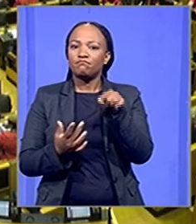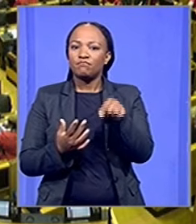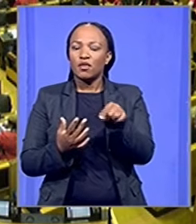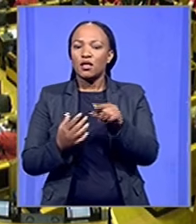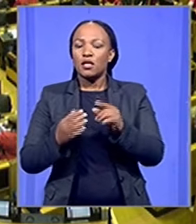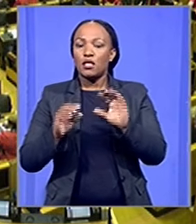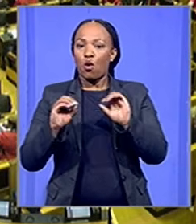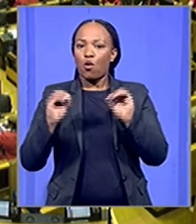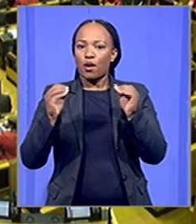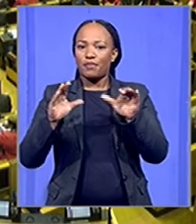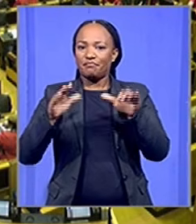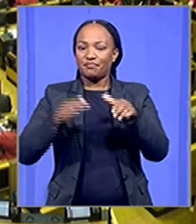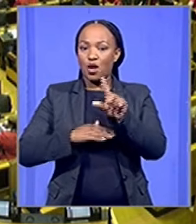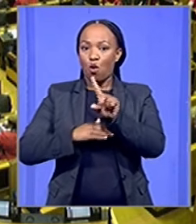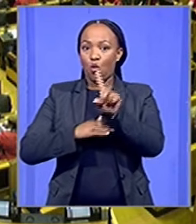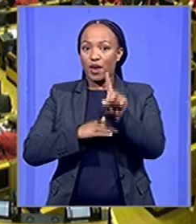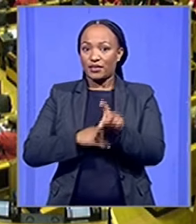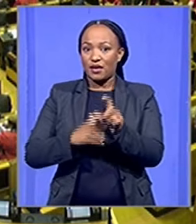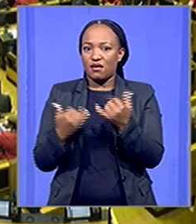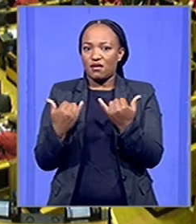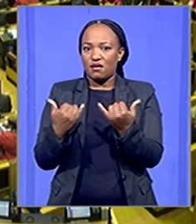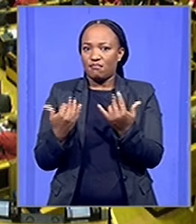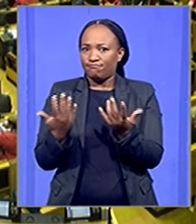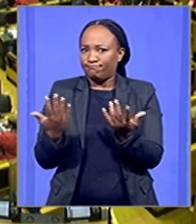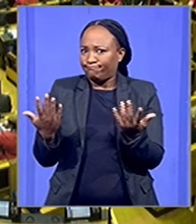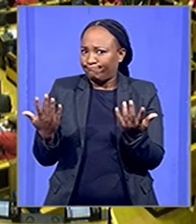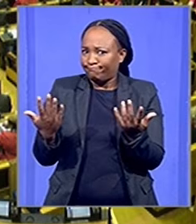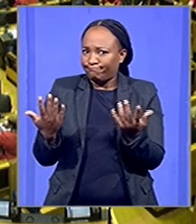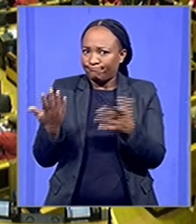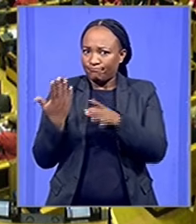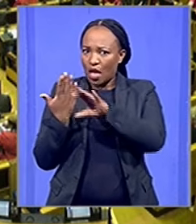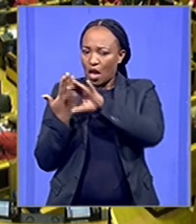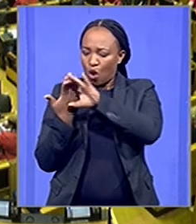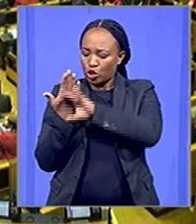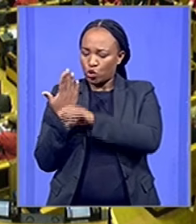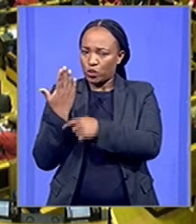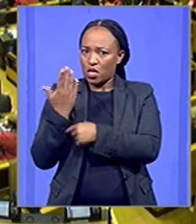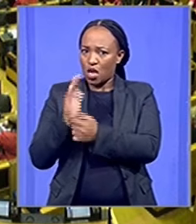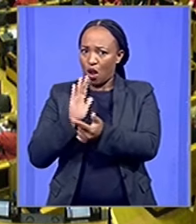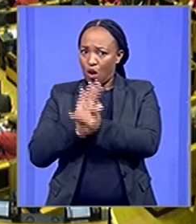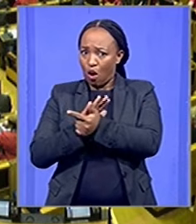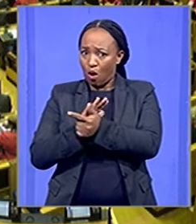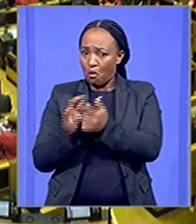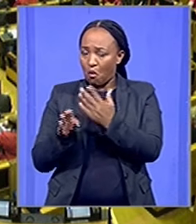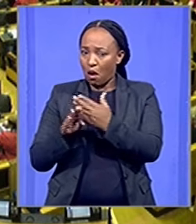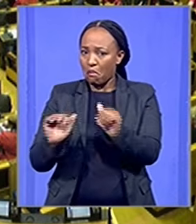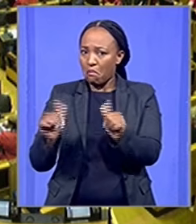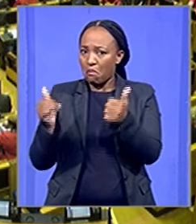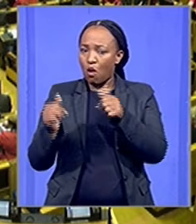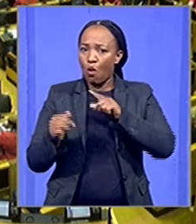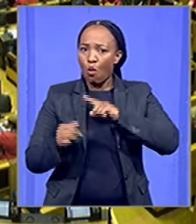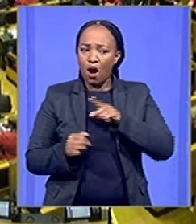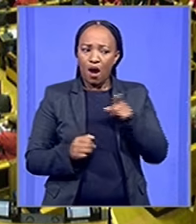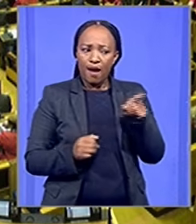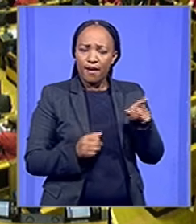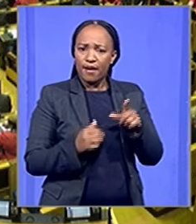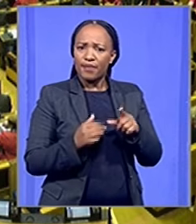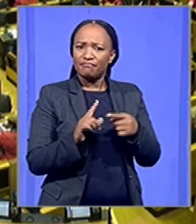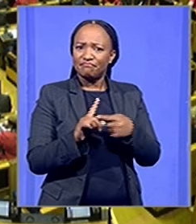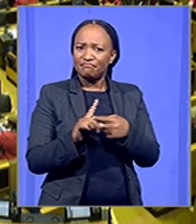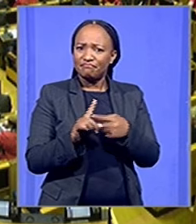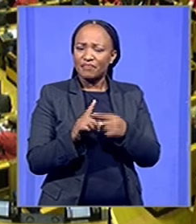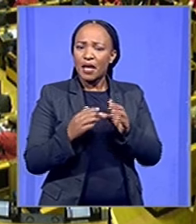mokga. Mepotso ya rona ke hore na ebe leano lena le a sebetsa ka mora hore setho sa ANC